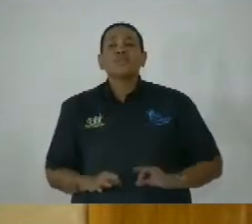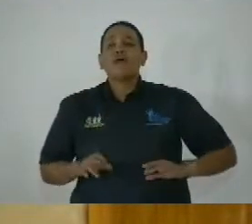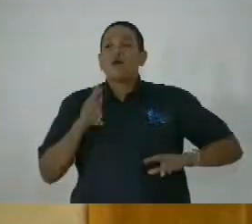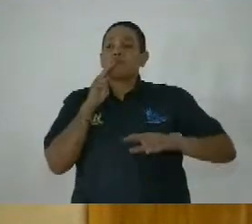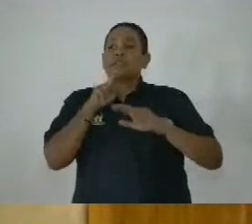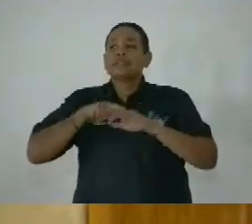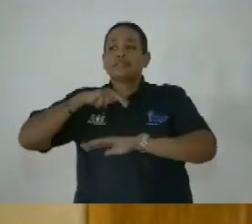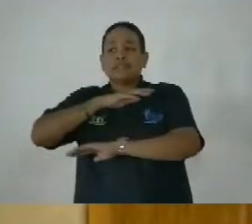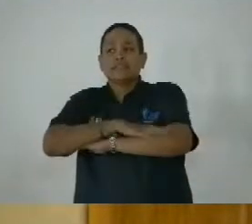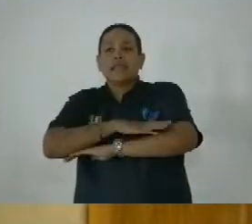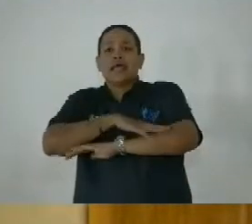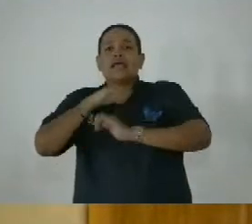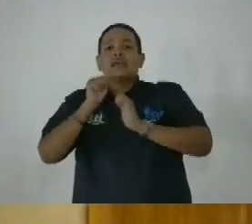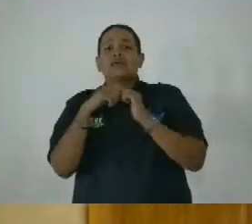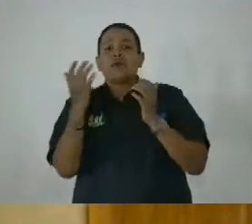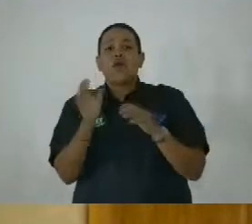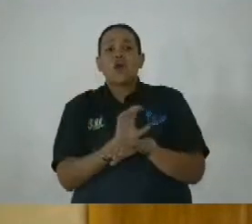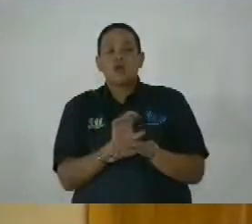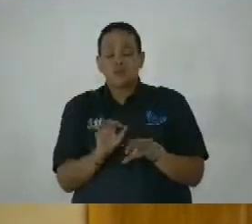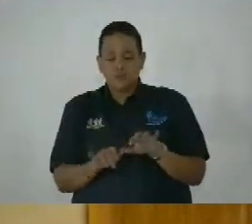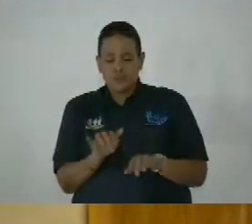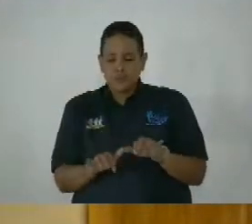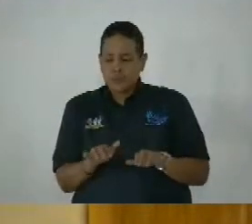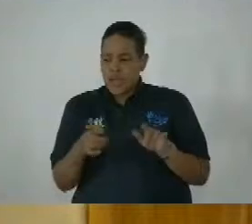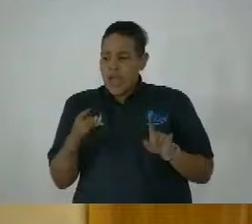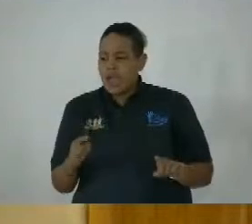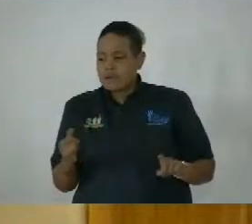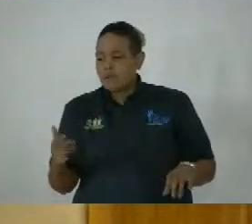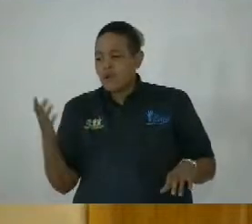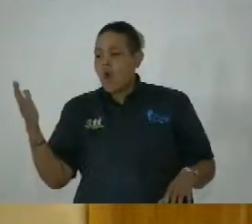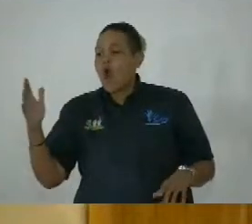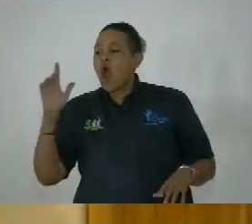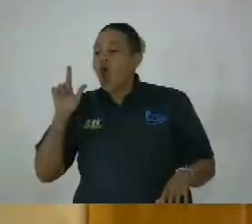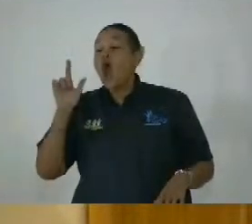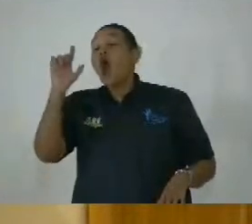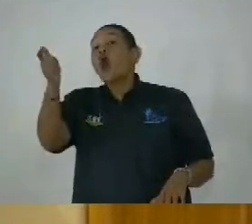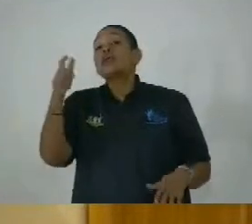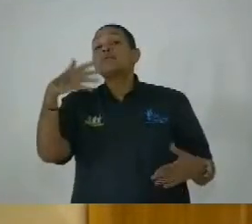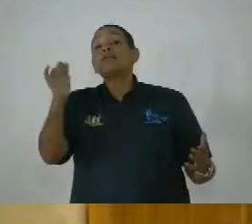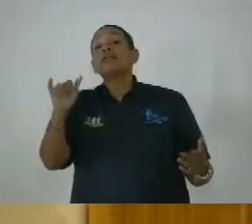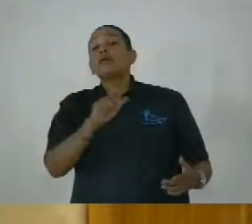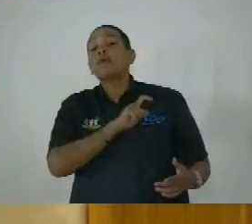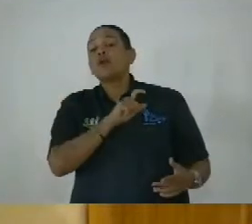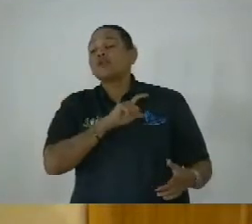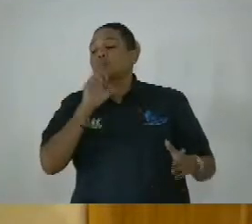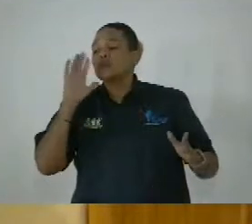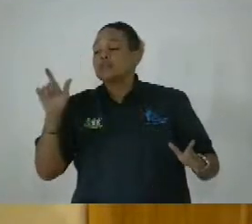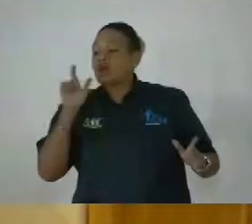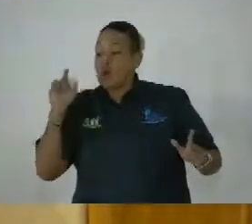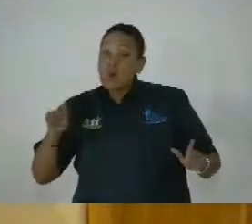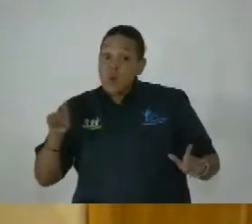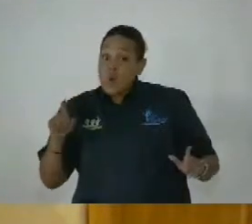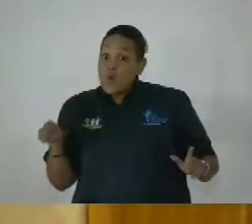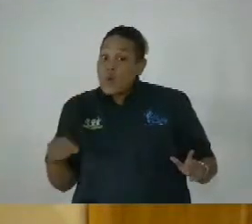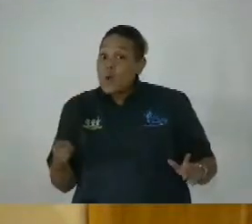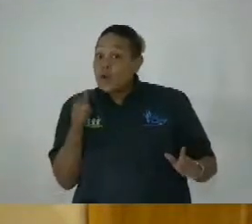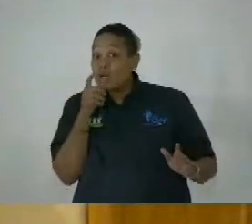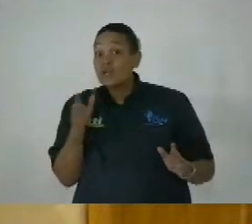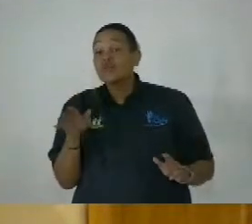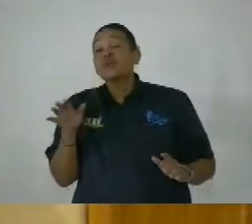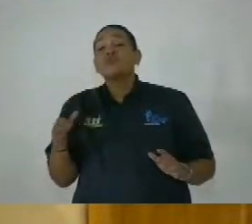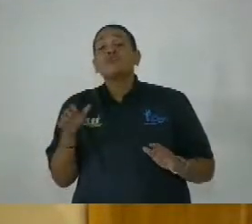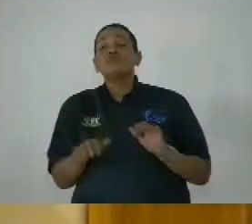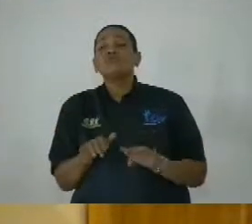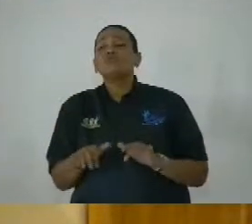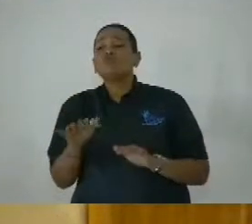at a desk with a computer console. Ultimately, that officer will be able to not only record your